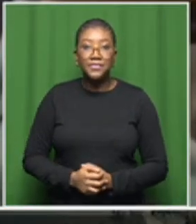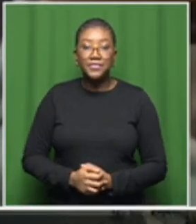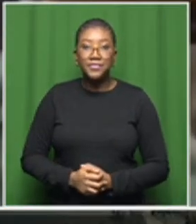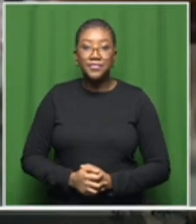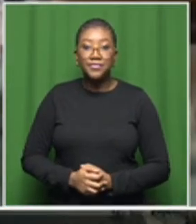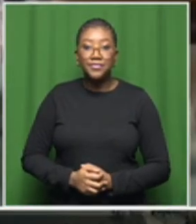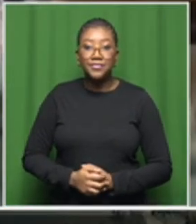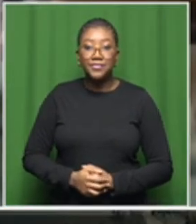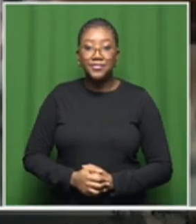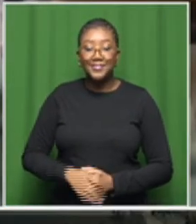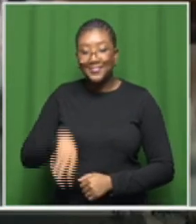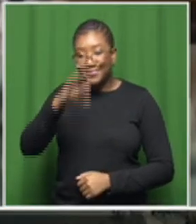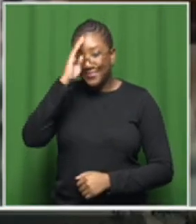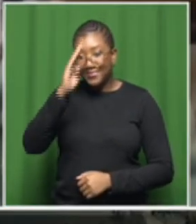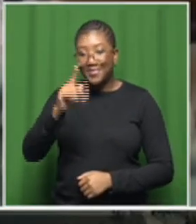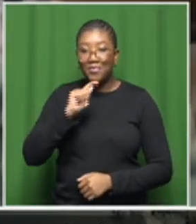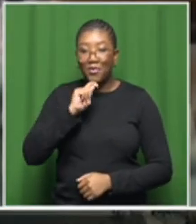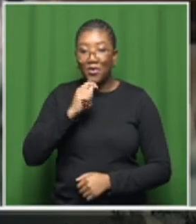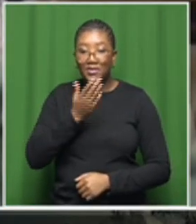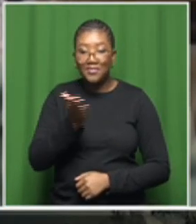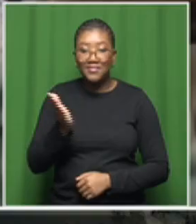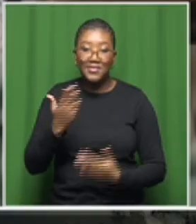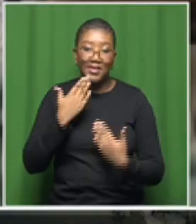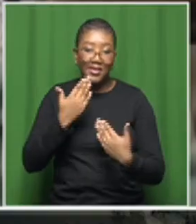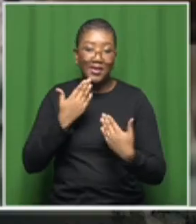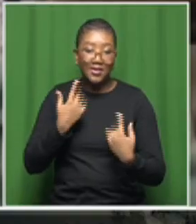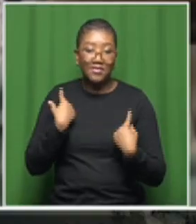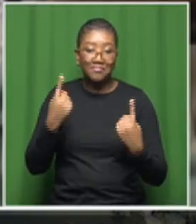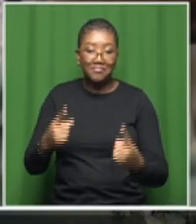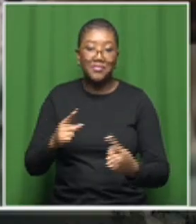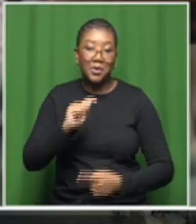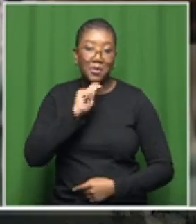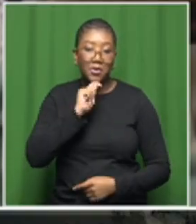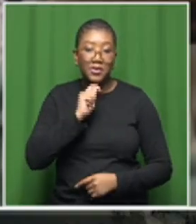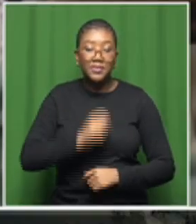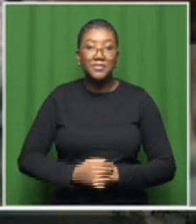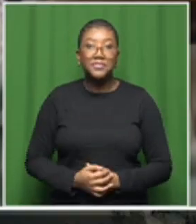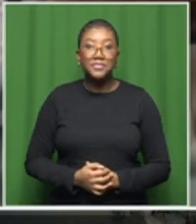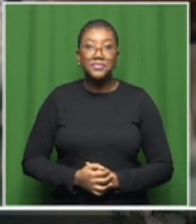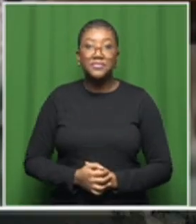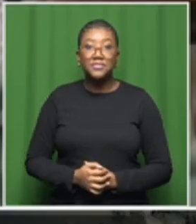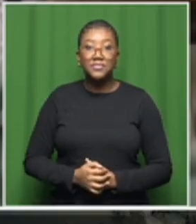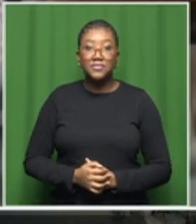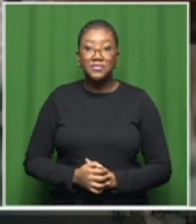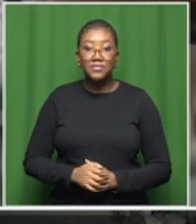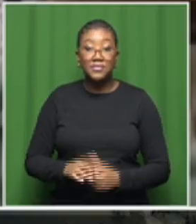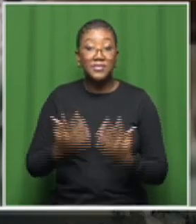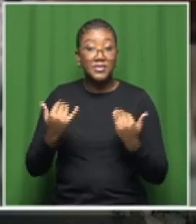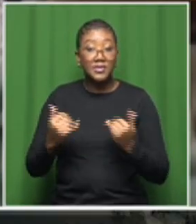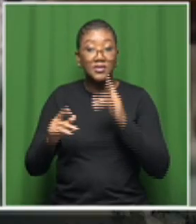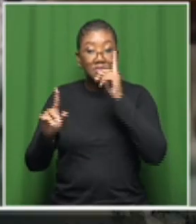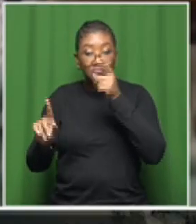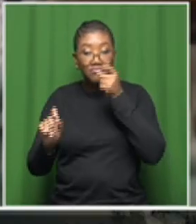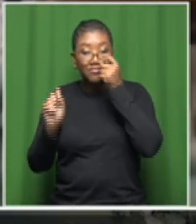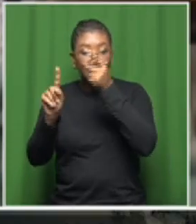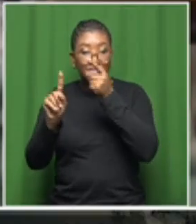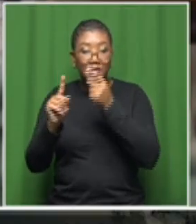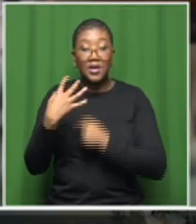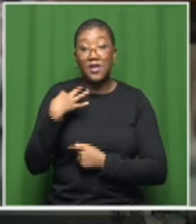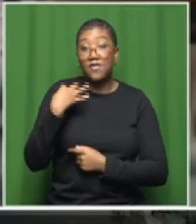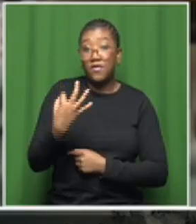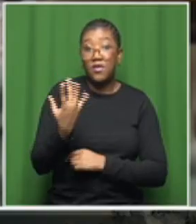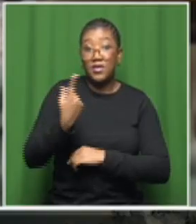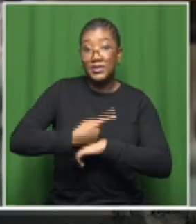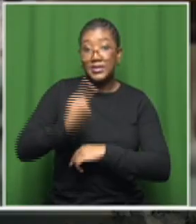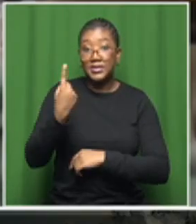Hi, good morning. Thanks for having me here this morning. So perhaps, we could just look at the main goals of Volunteer Day at the Masque Theatre, how it